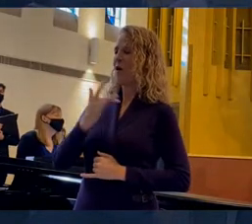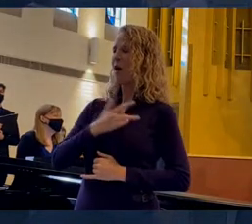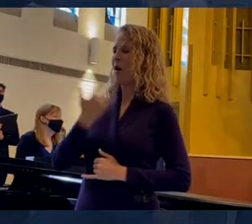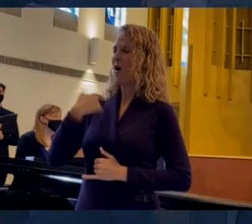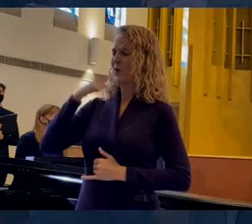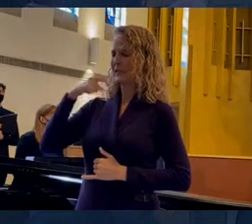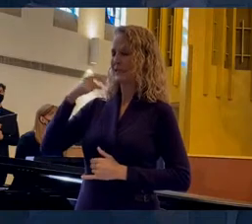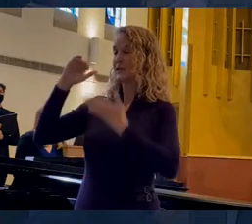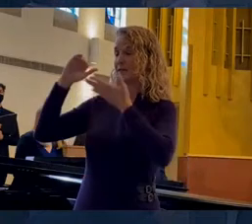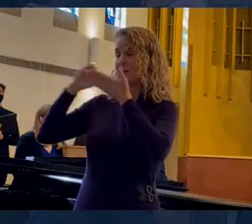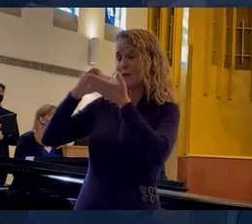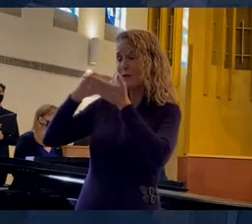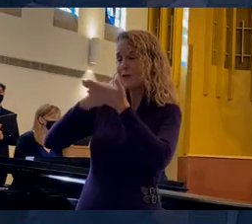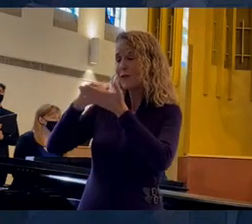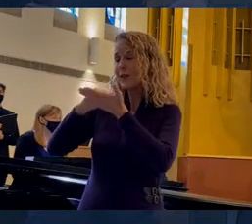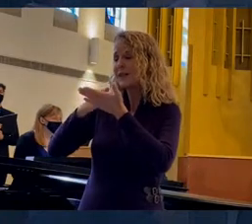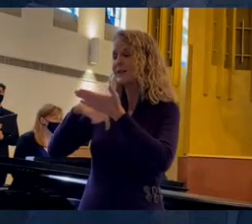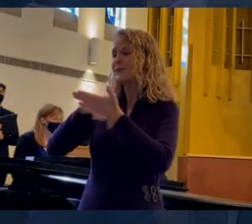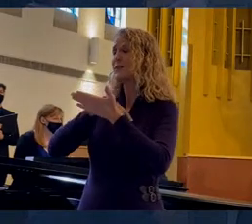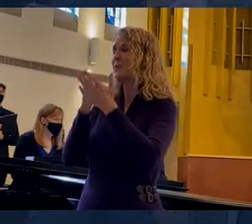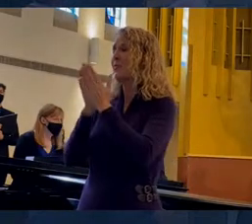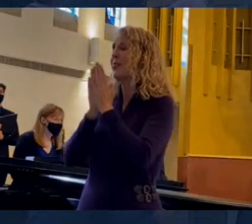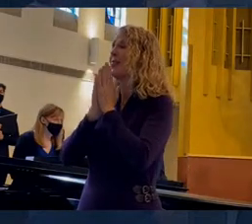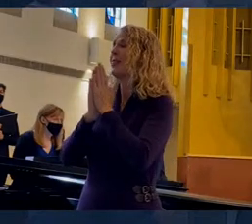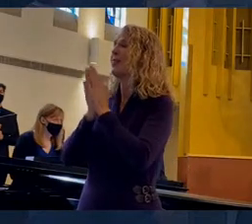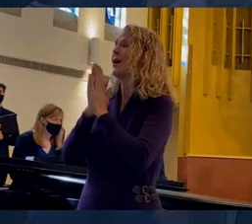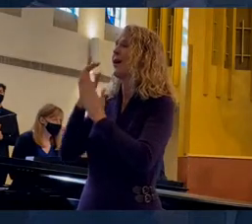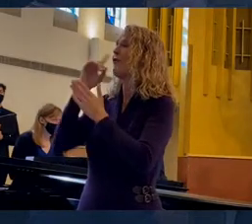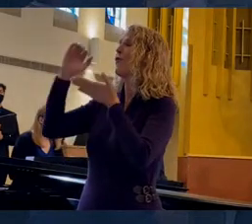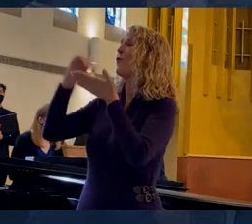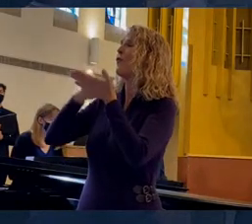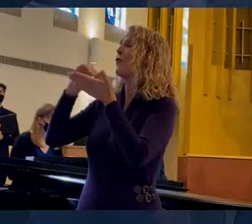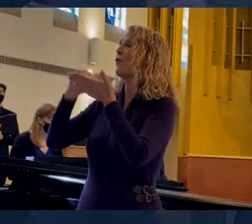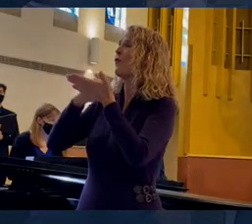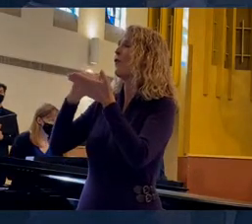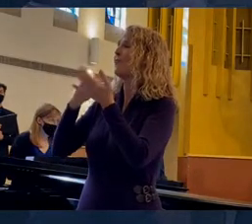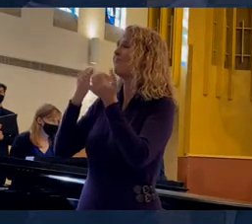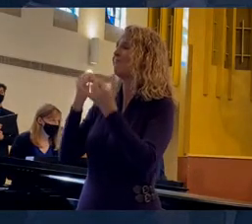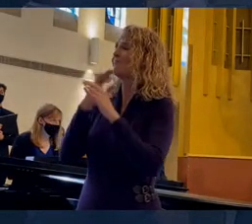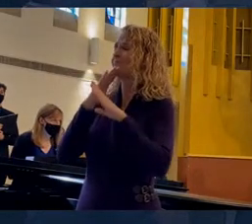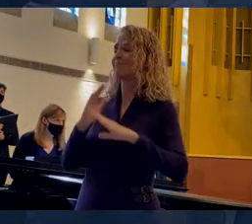which we need to be forgiven and ask God for his pardon and peace.